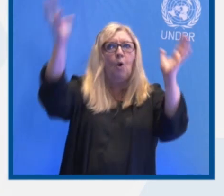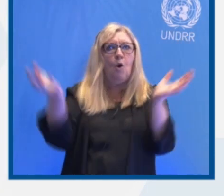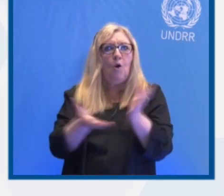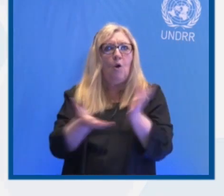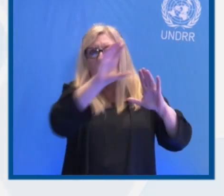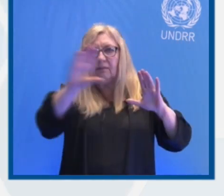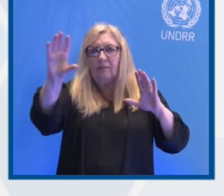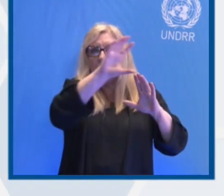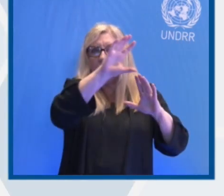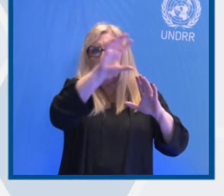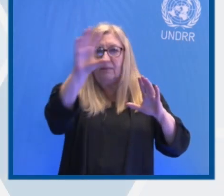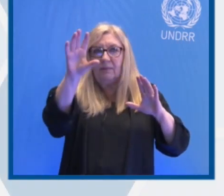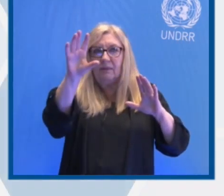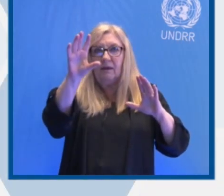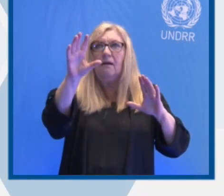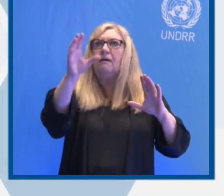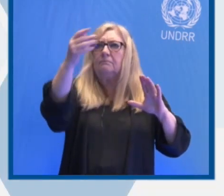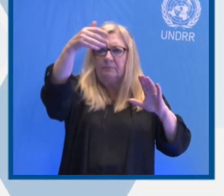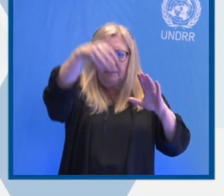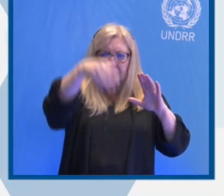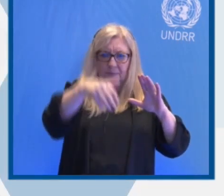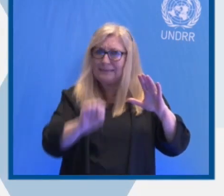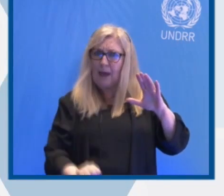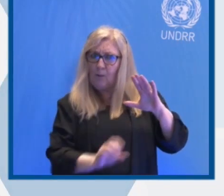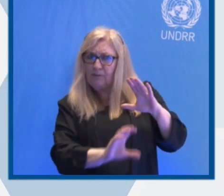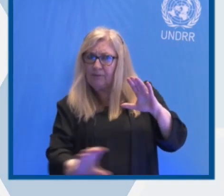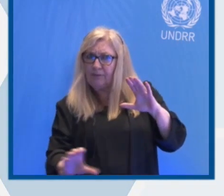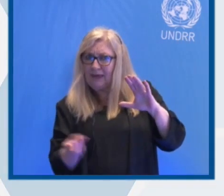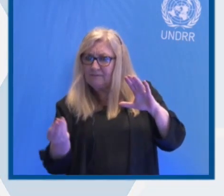How do we de-risk the investments? Yeah, I think